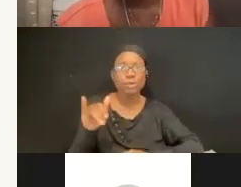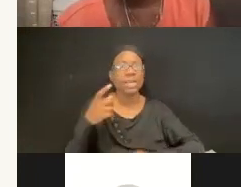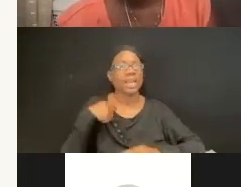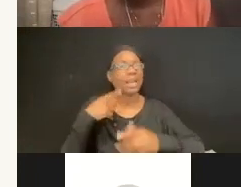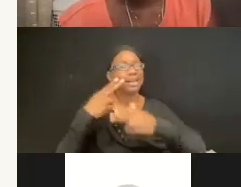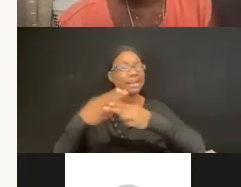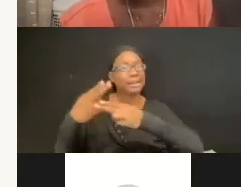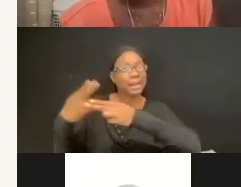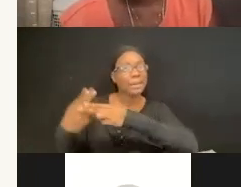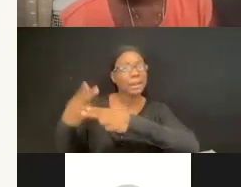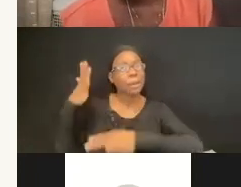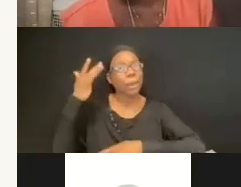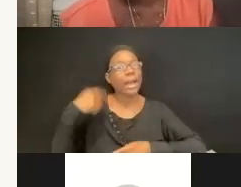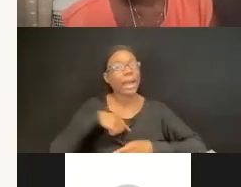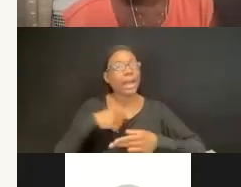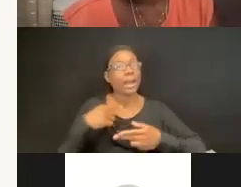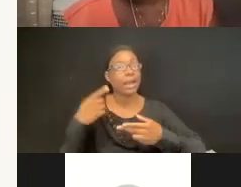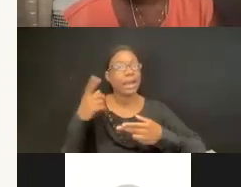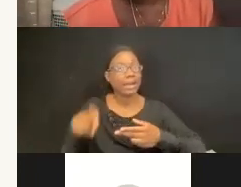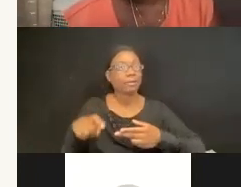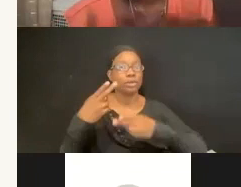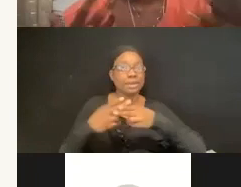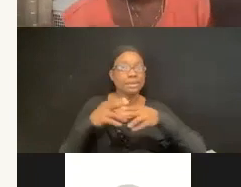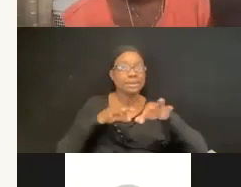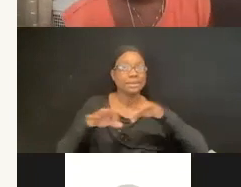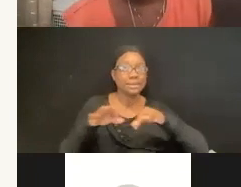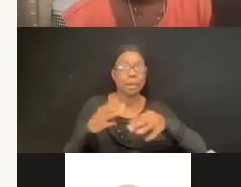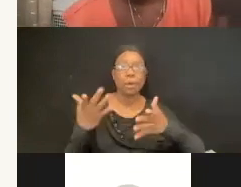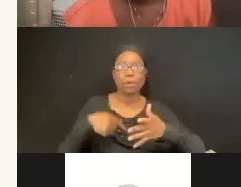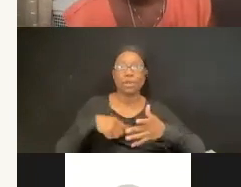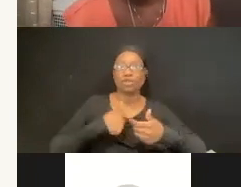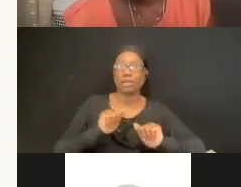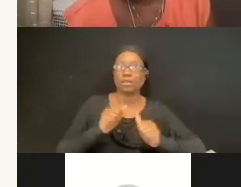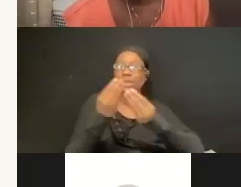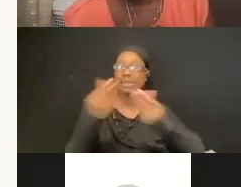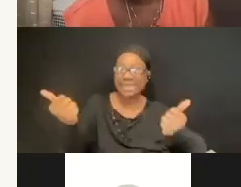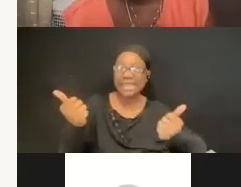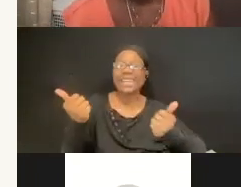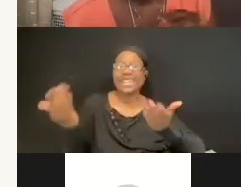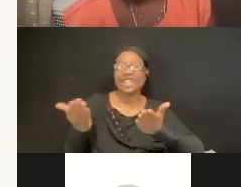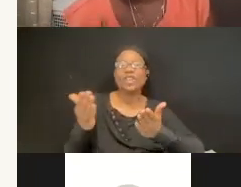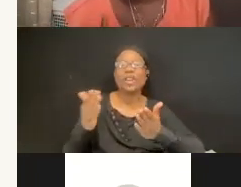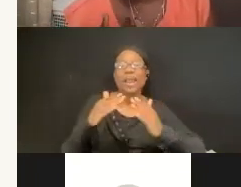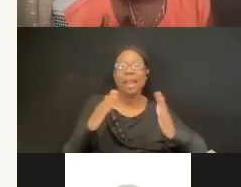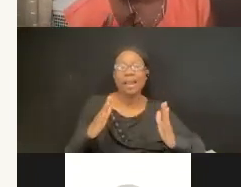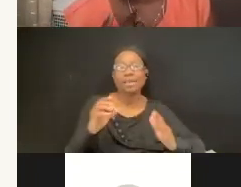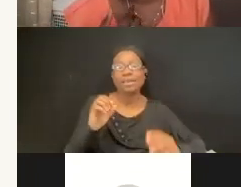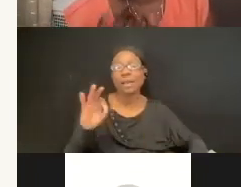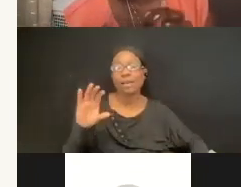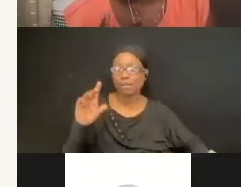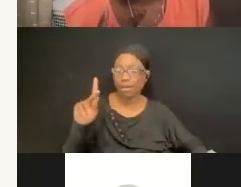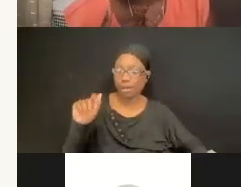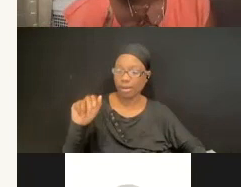Kanataka. So recognizing that trans and queer people are kind of being left out of our conversations around police violence